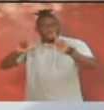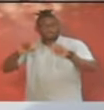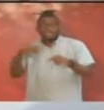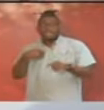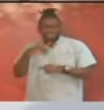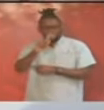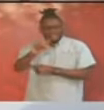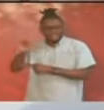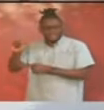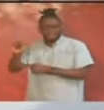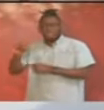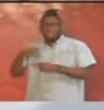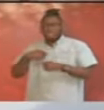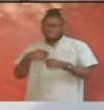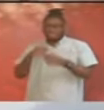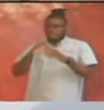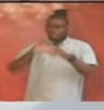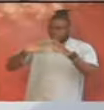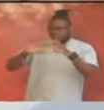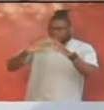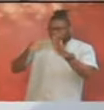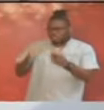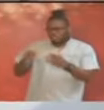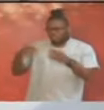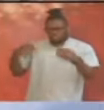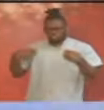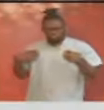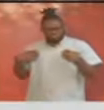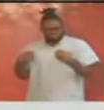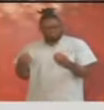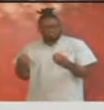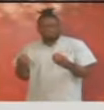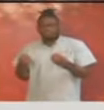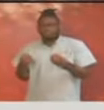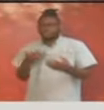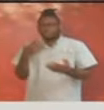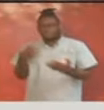Corporate Communications at the Ministry of Health, Candice Alcantara.